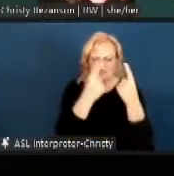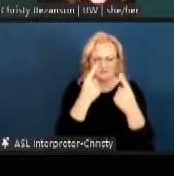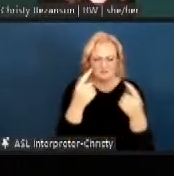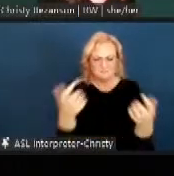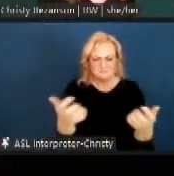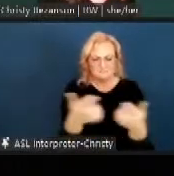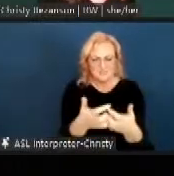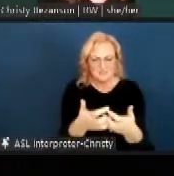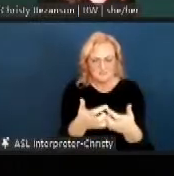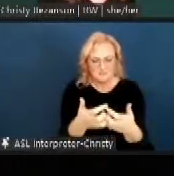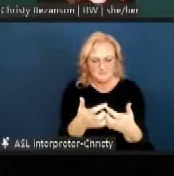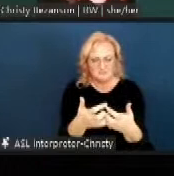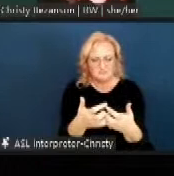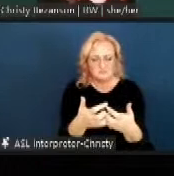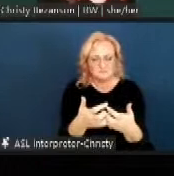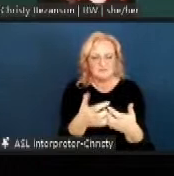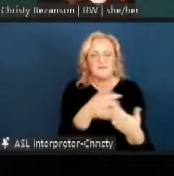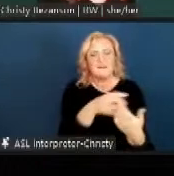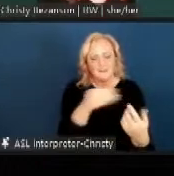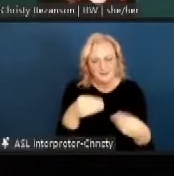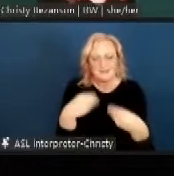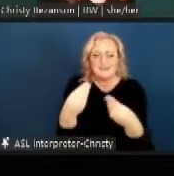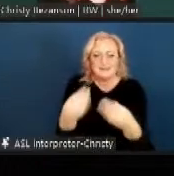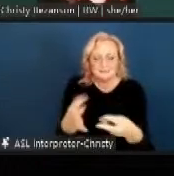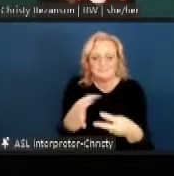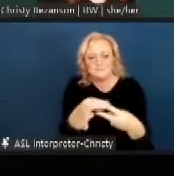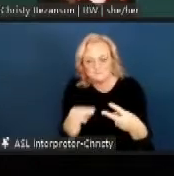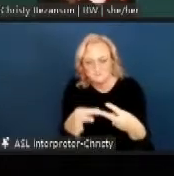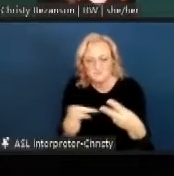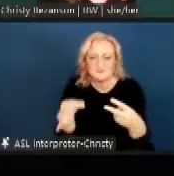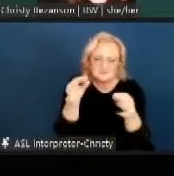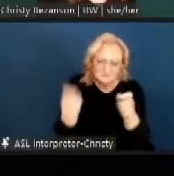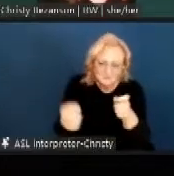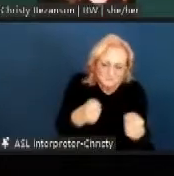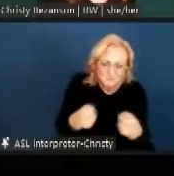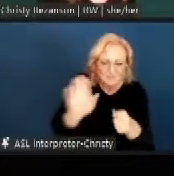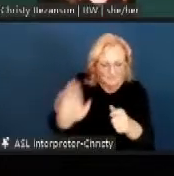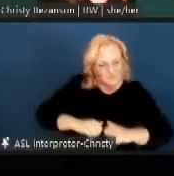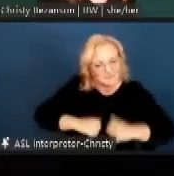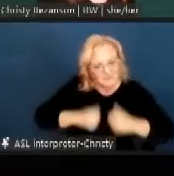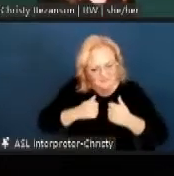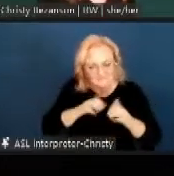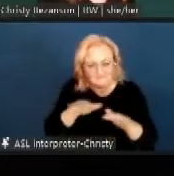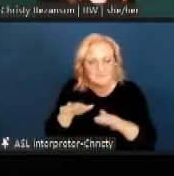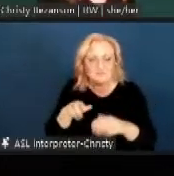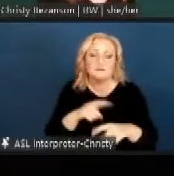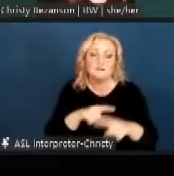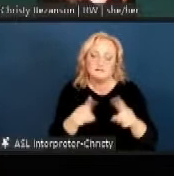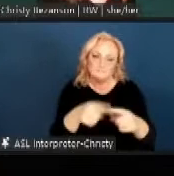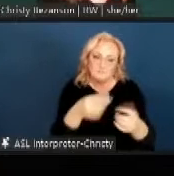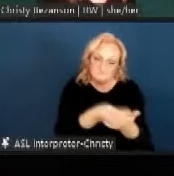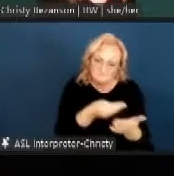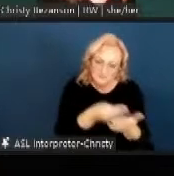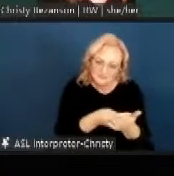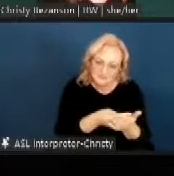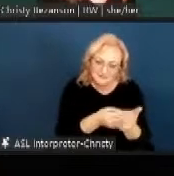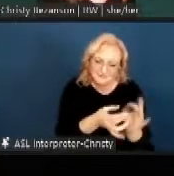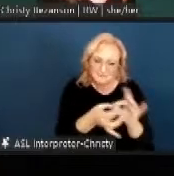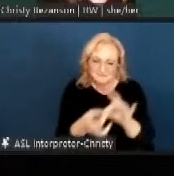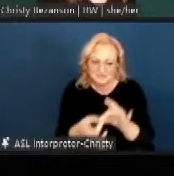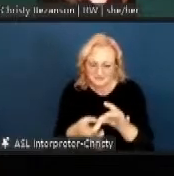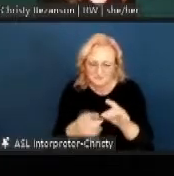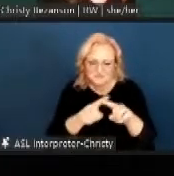while also giving people that power, choice, and control, and all of the different funding streams that go along with these